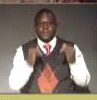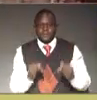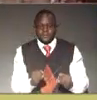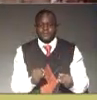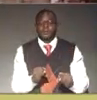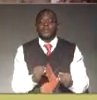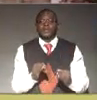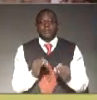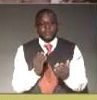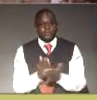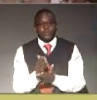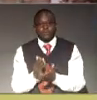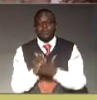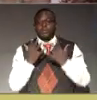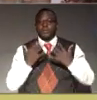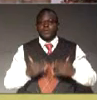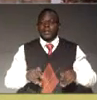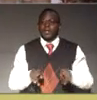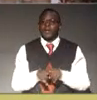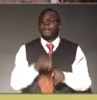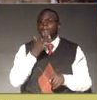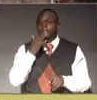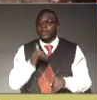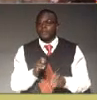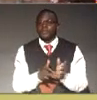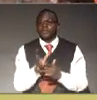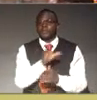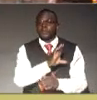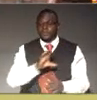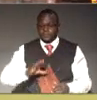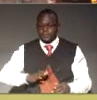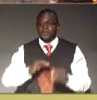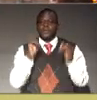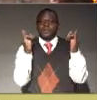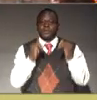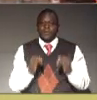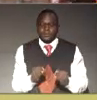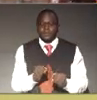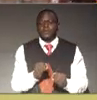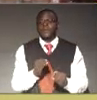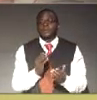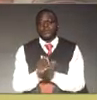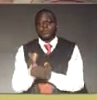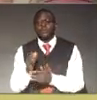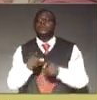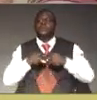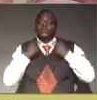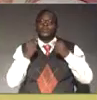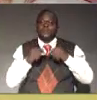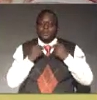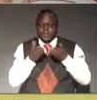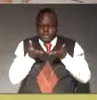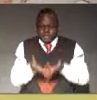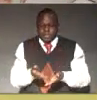Eucharist as a true body and blood of Jesus Christ, and the institution of the sacrament of the priesthood. Here at